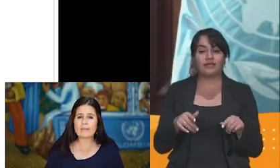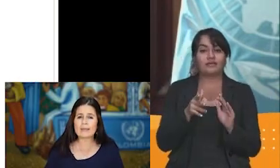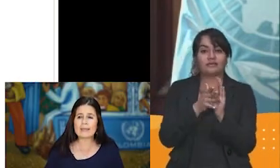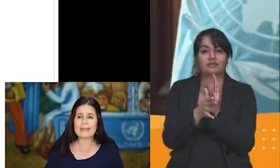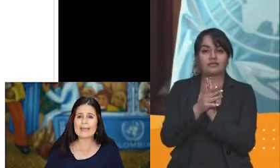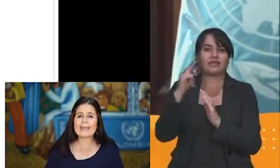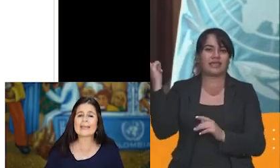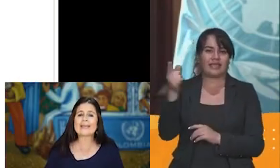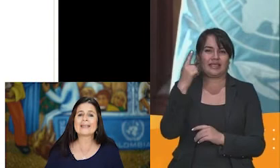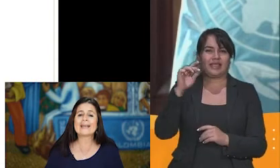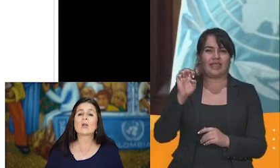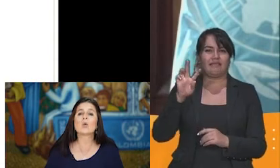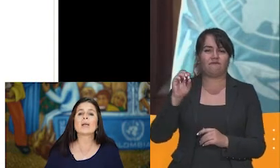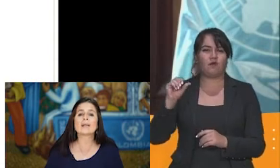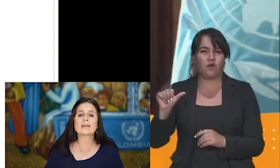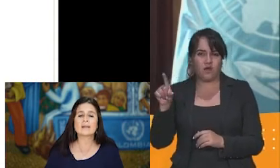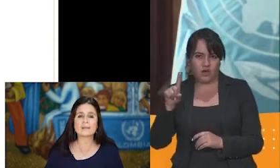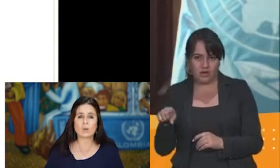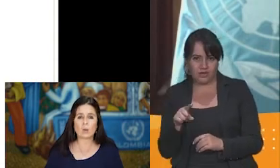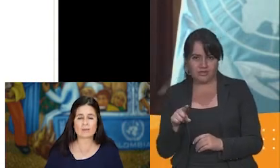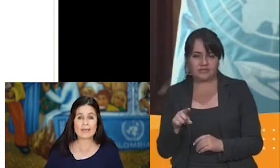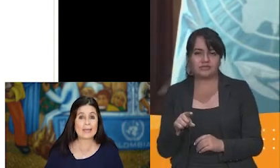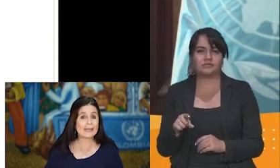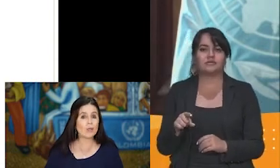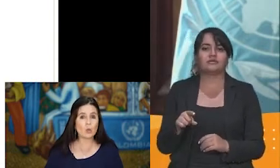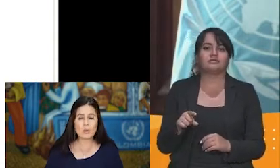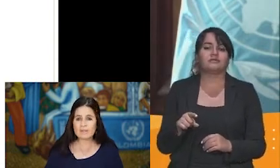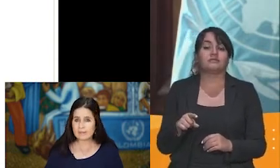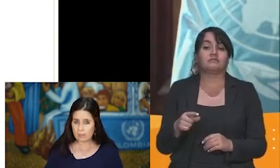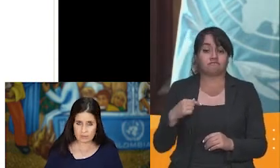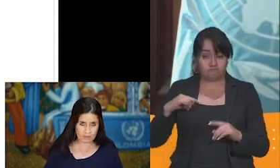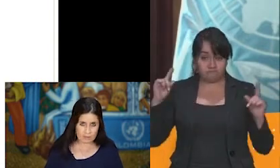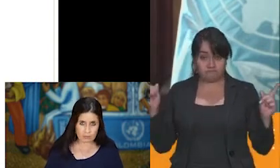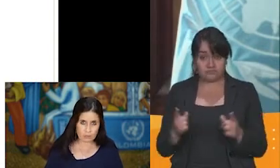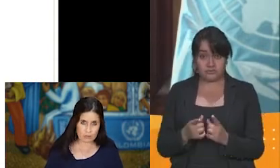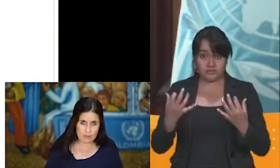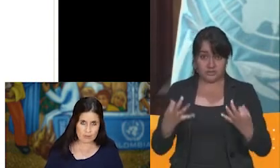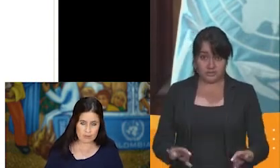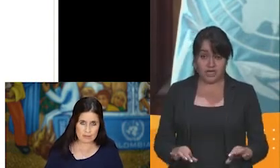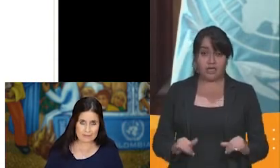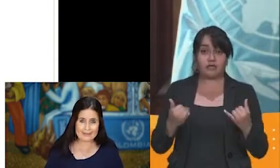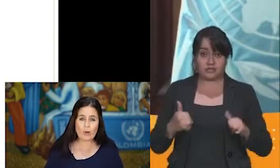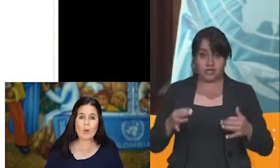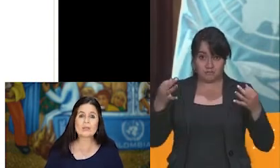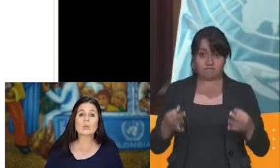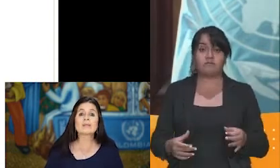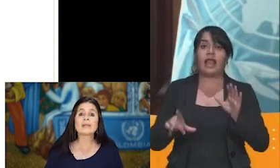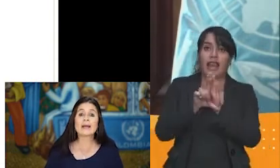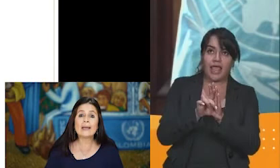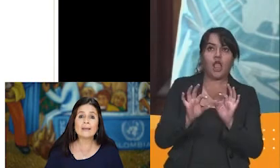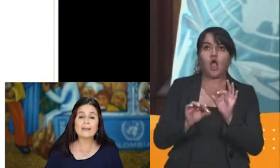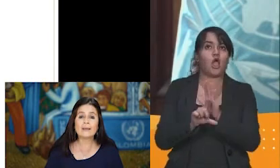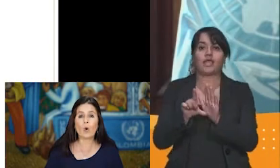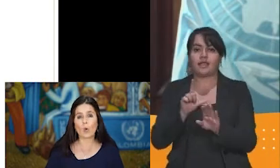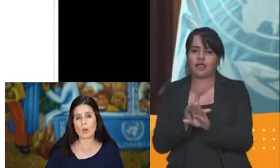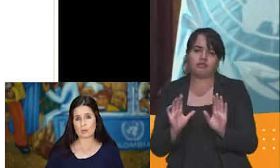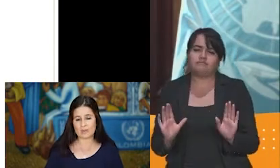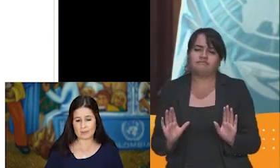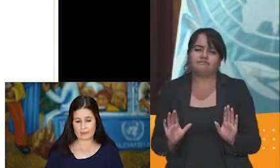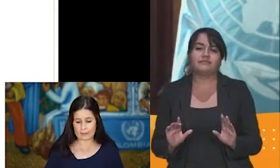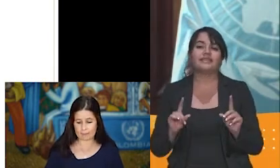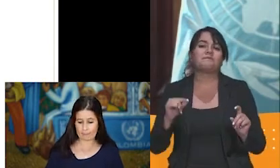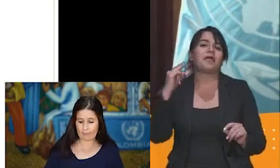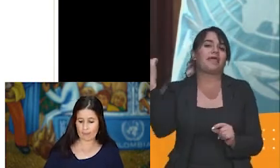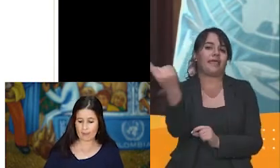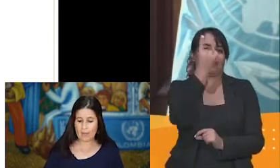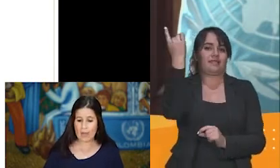about all the globality of the EBOAs. We're not speaking about which is legal or how much is illegal.